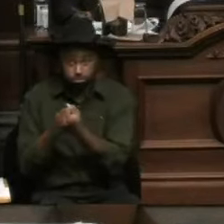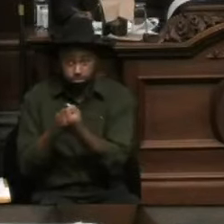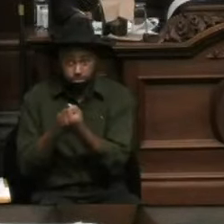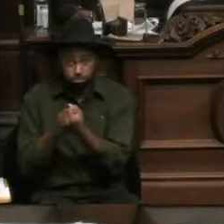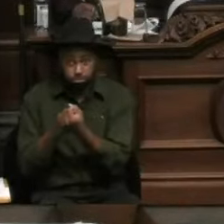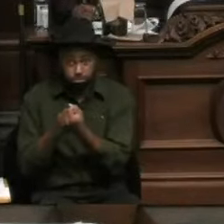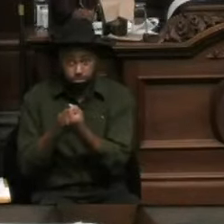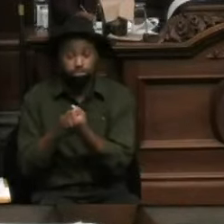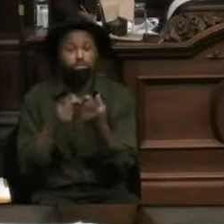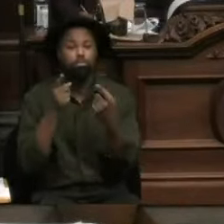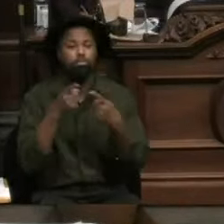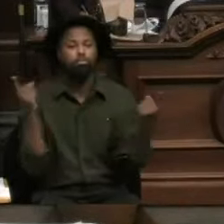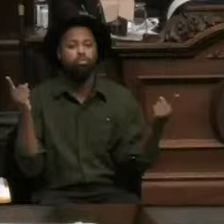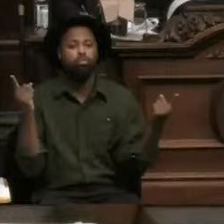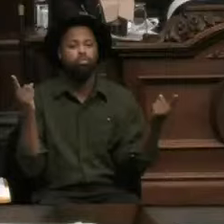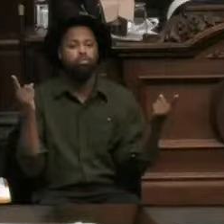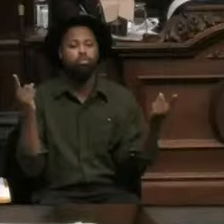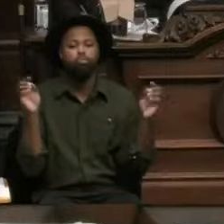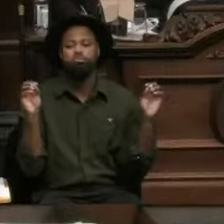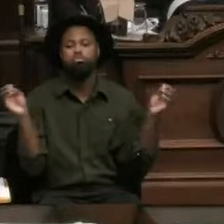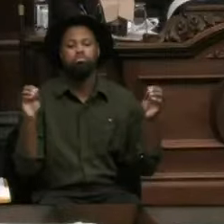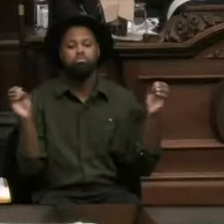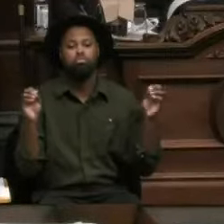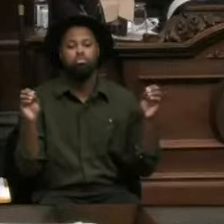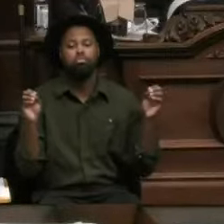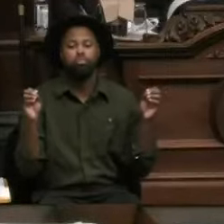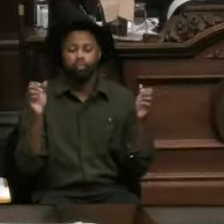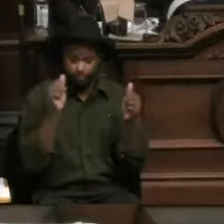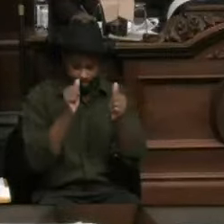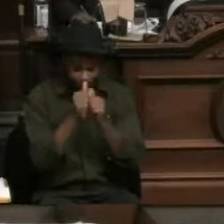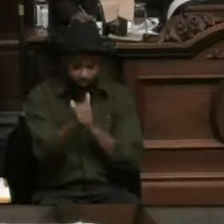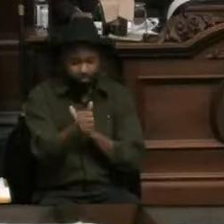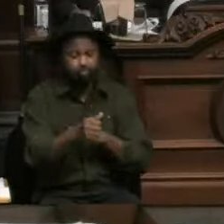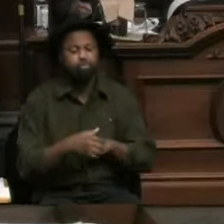Aye. Any opposed? Motion carries.